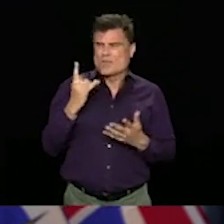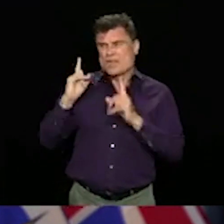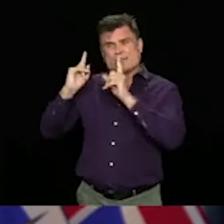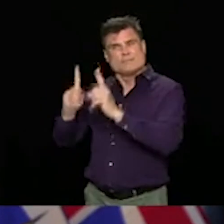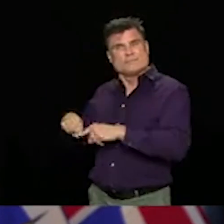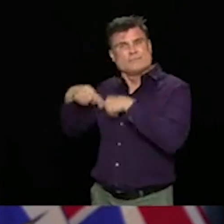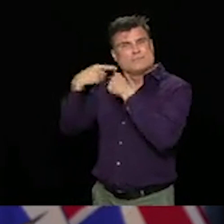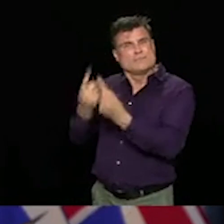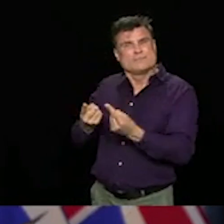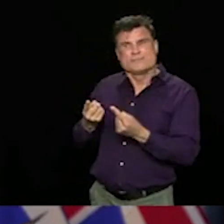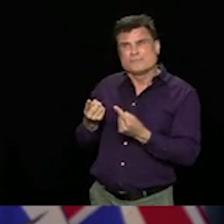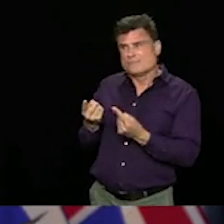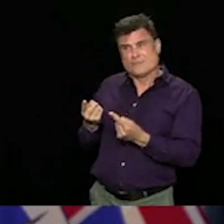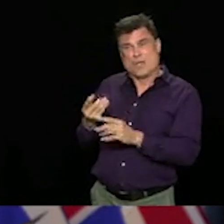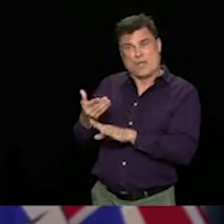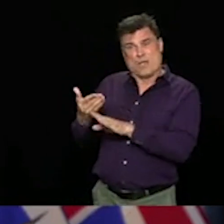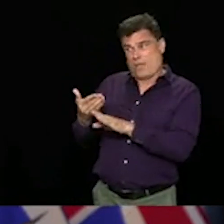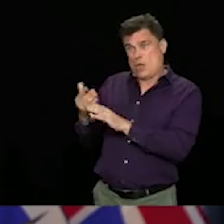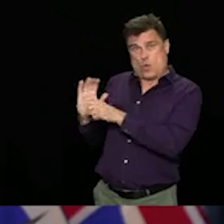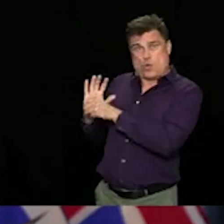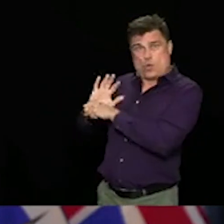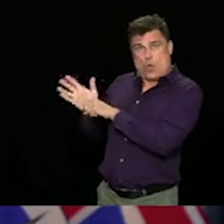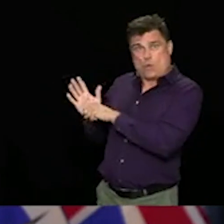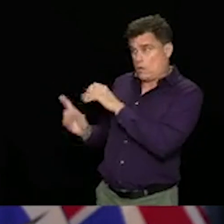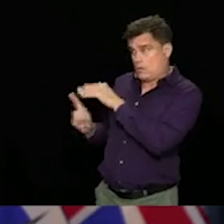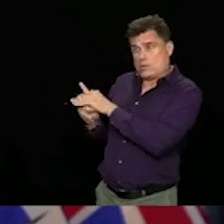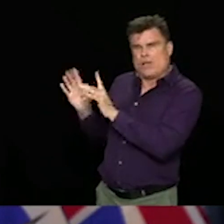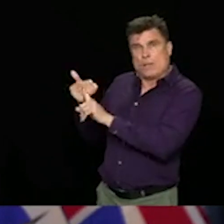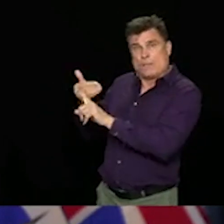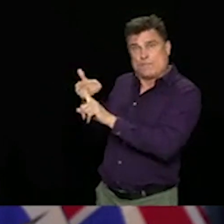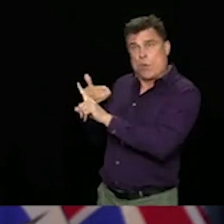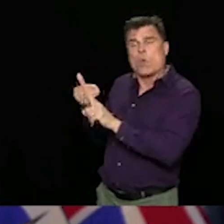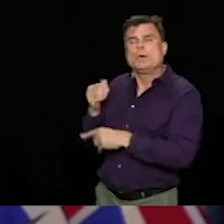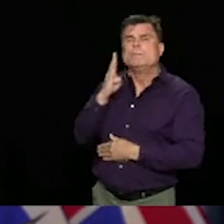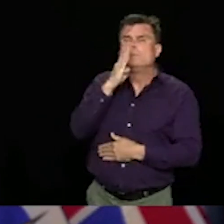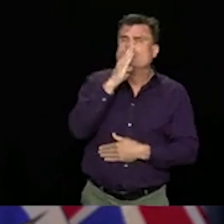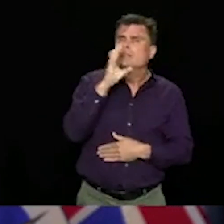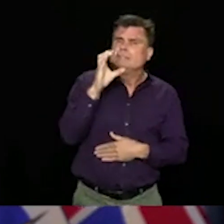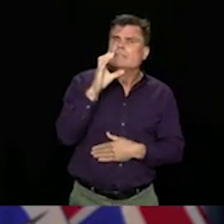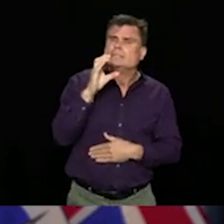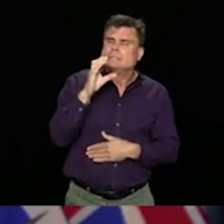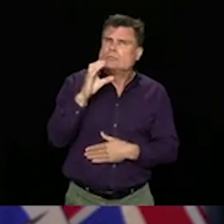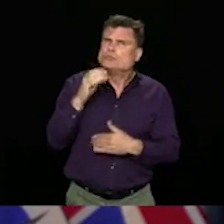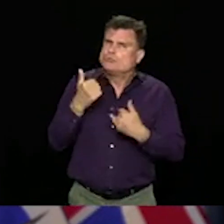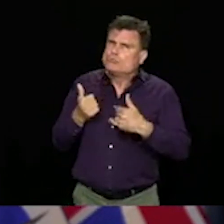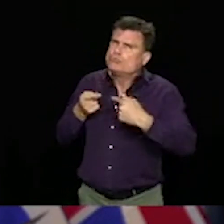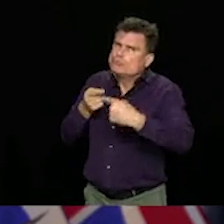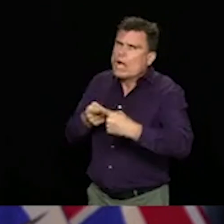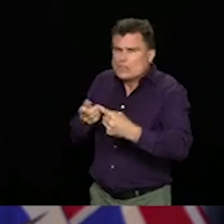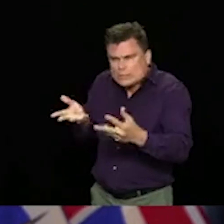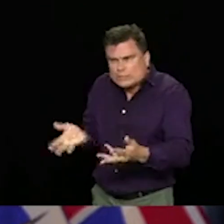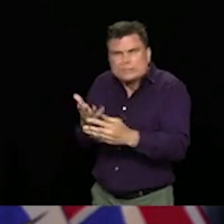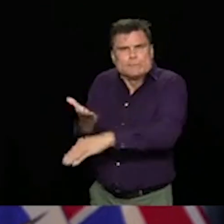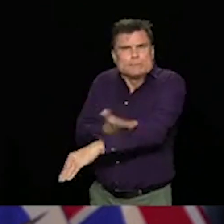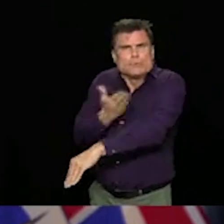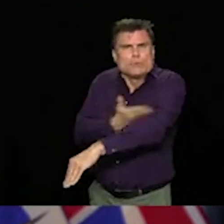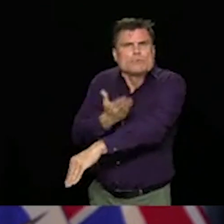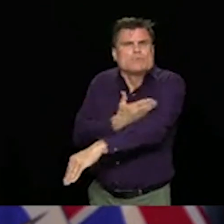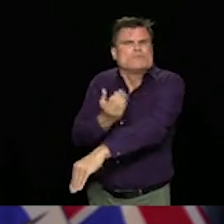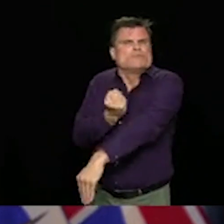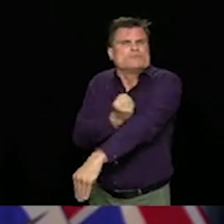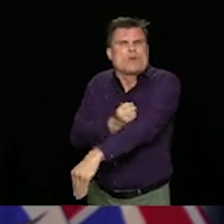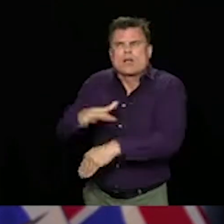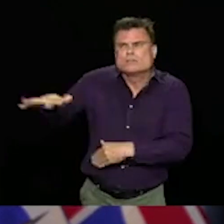underlying causes of the overdose crises. As we know, and I've said many times, it is a very complex crisis. There's no one